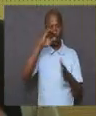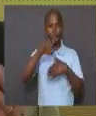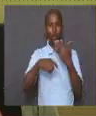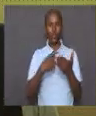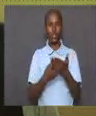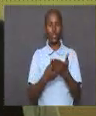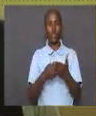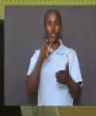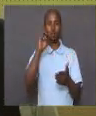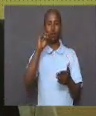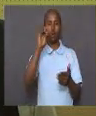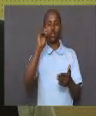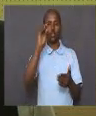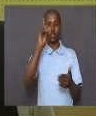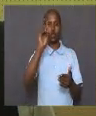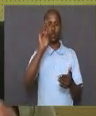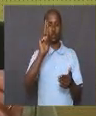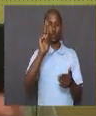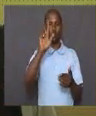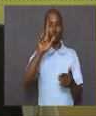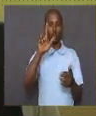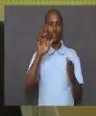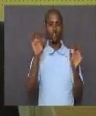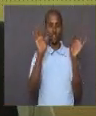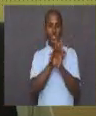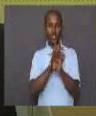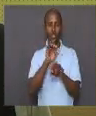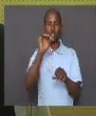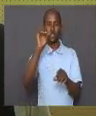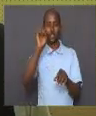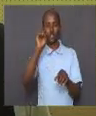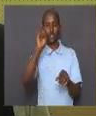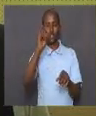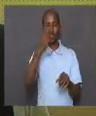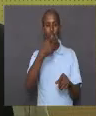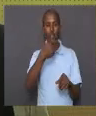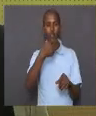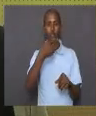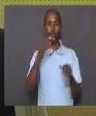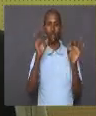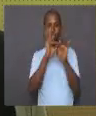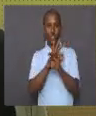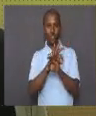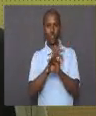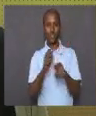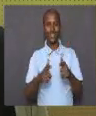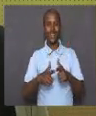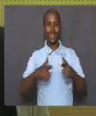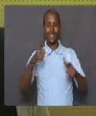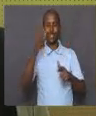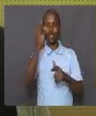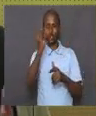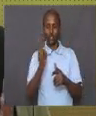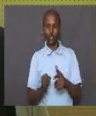about modulus functions, signum functions, and greatest